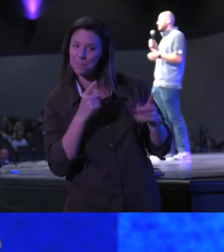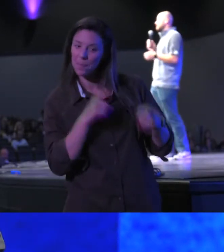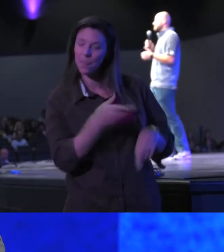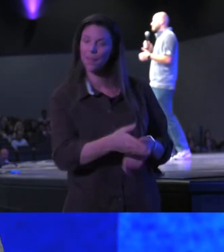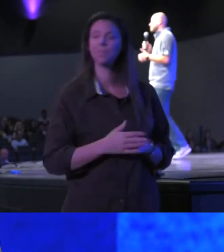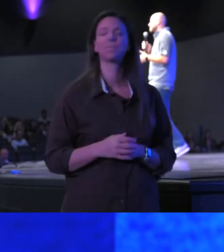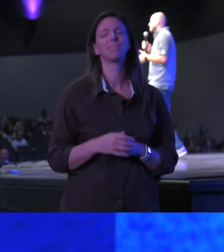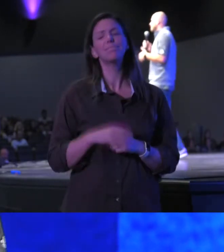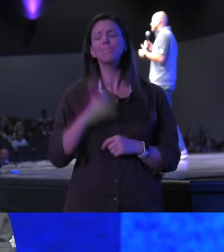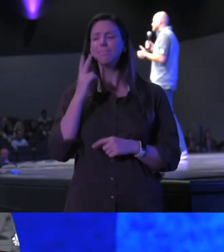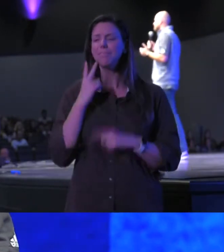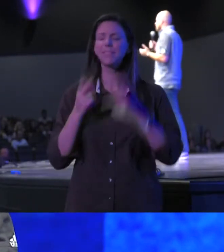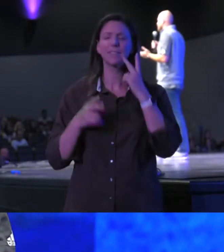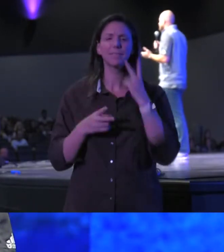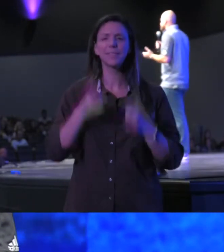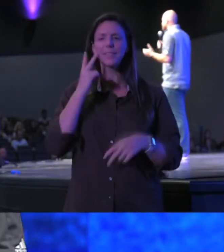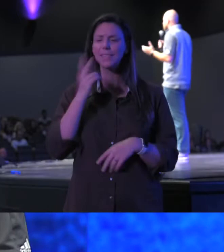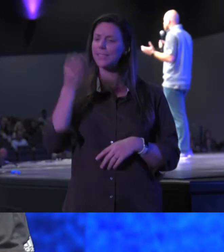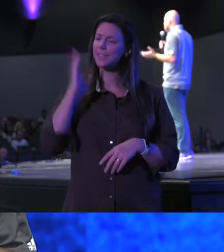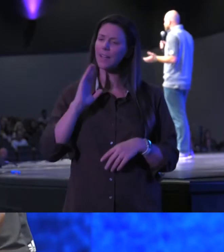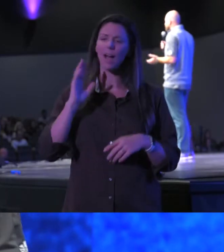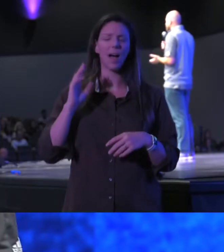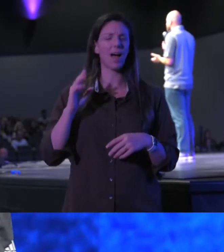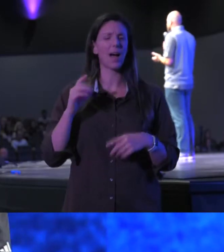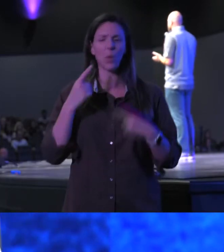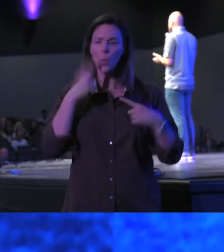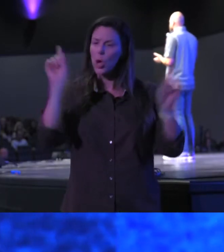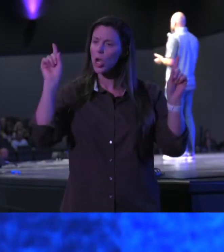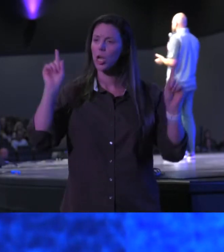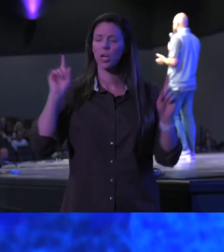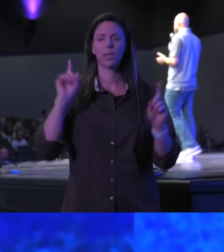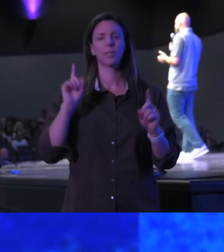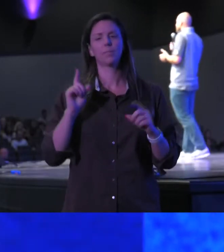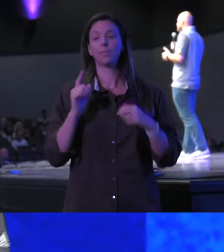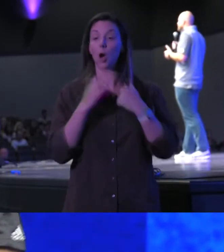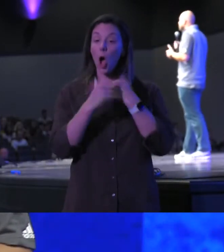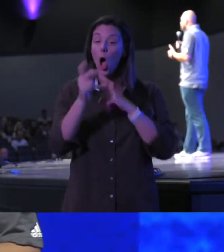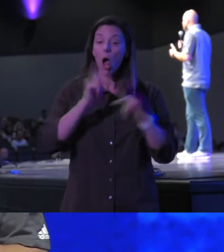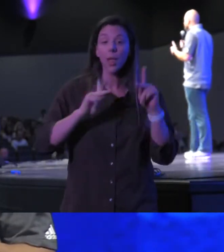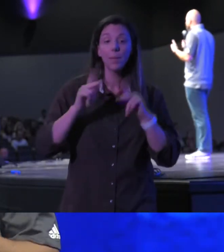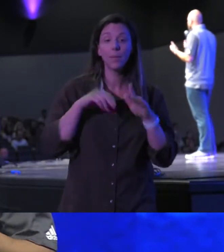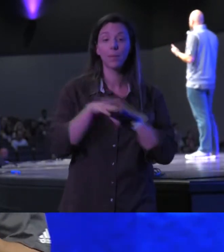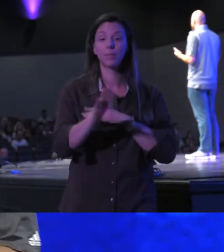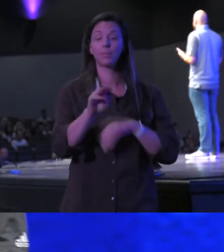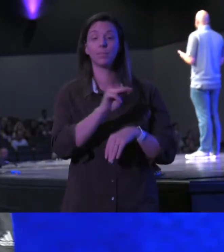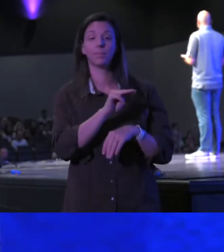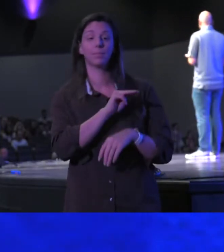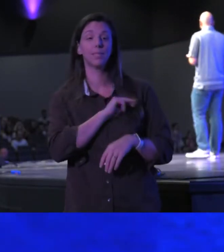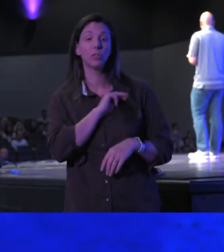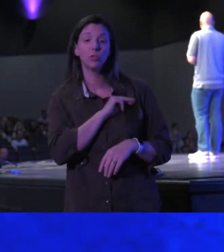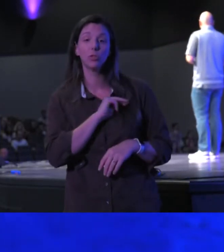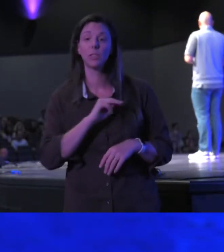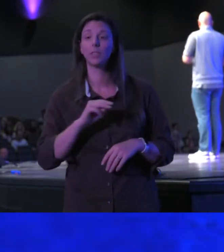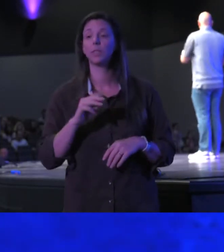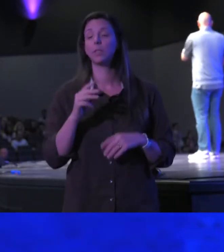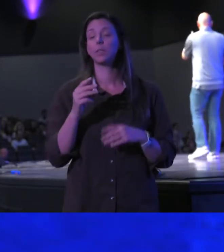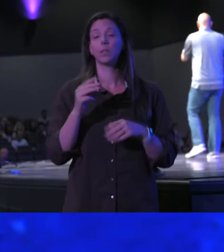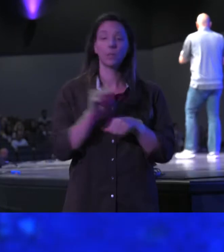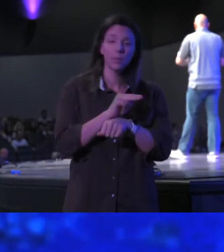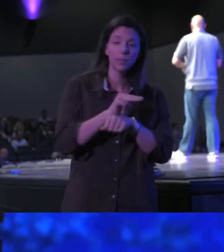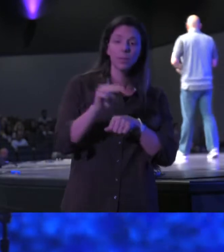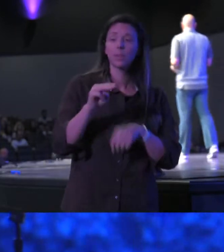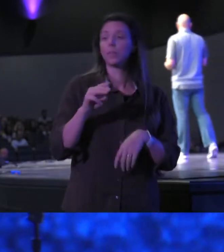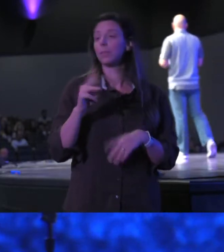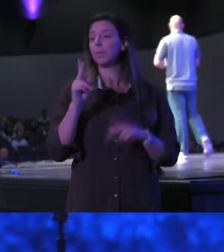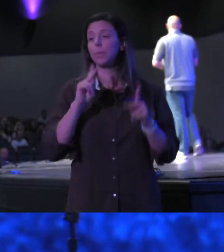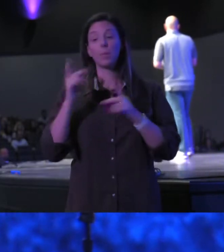continue to work in some pretty amazing ways in calling people into ministry. People are still being sent. There's some